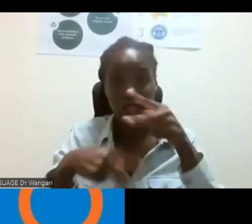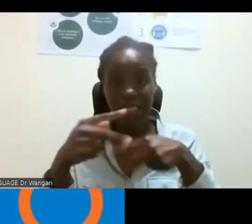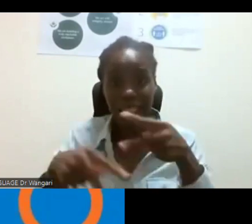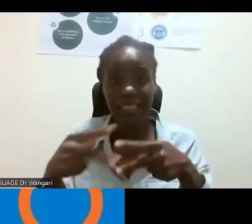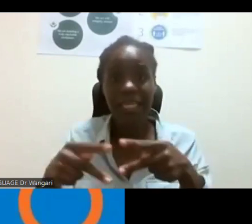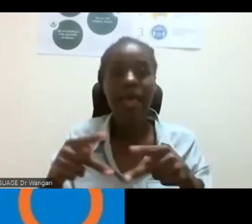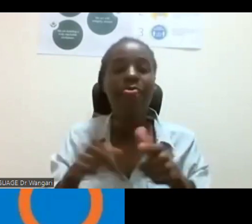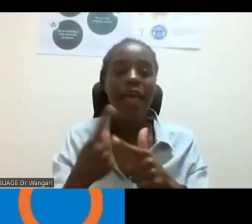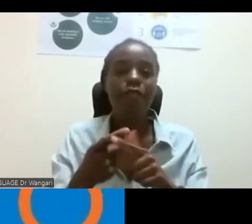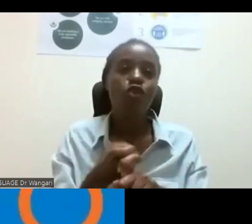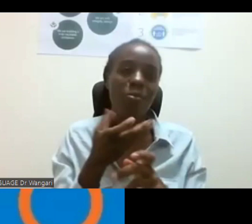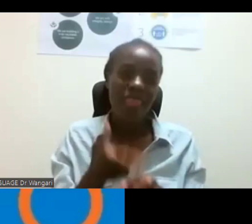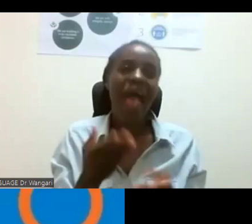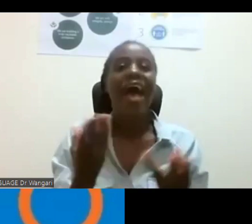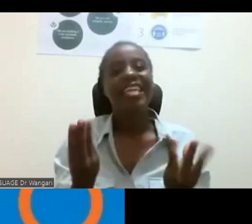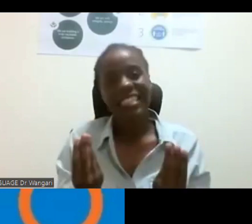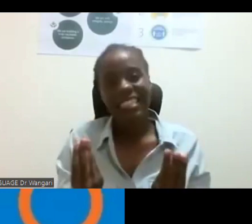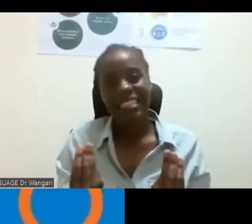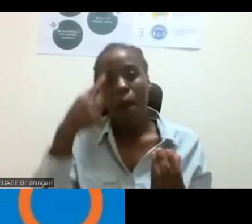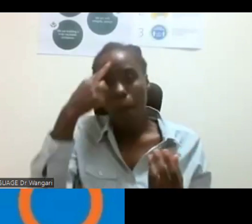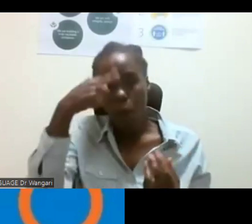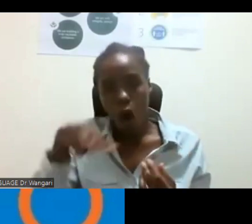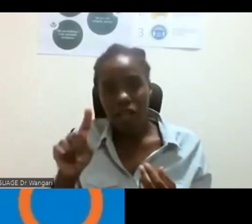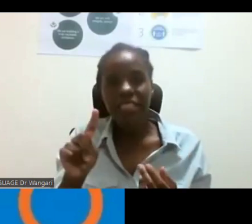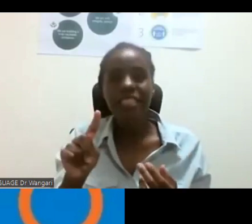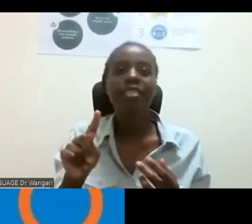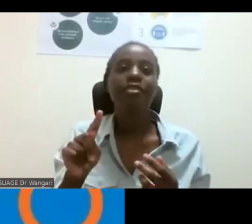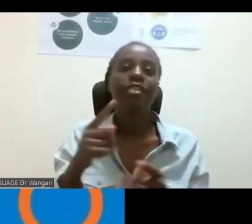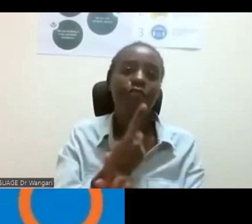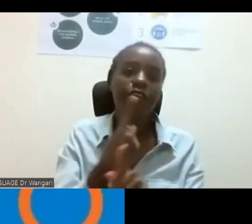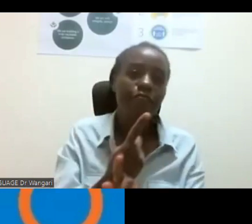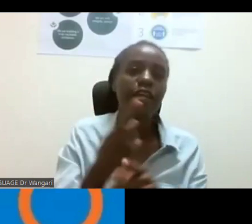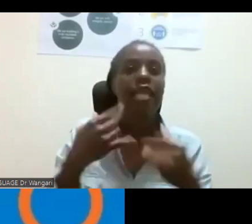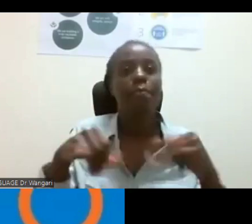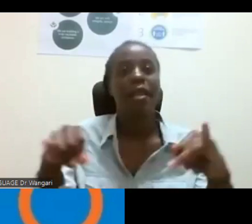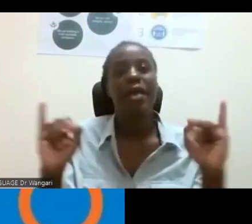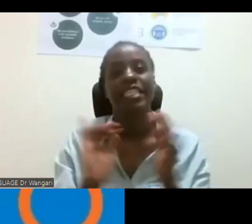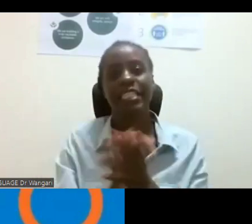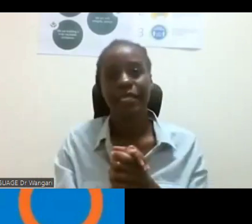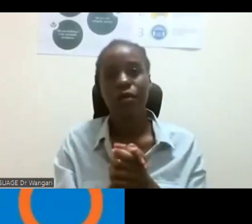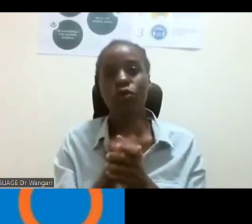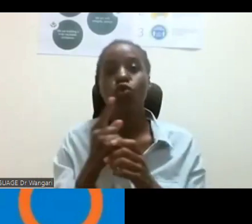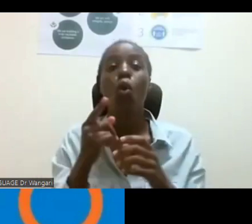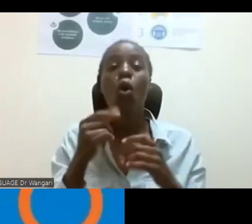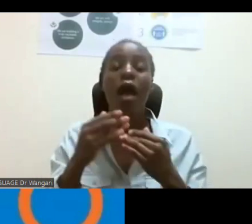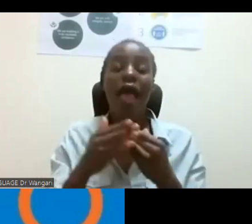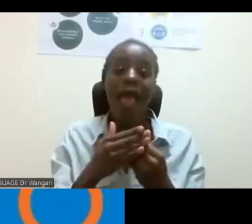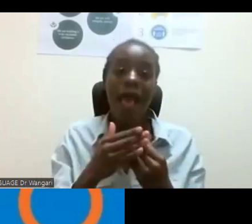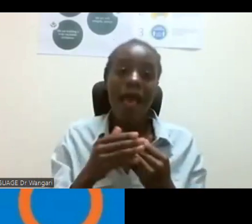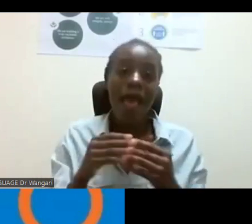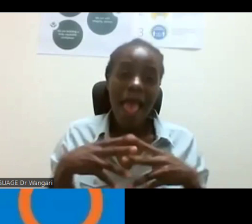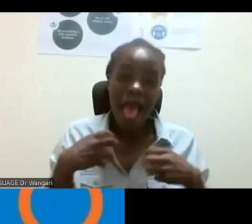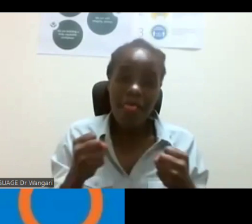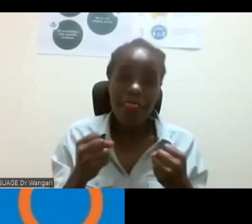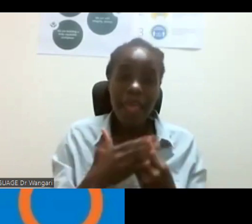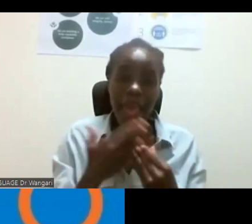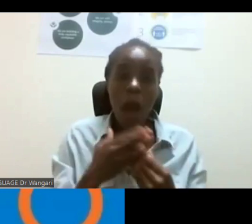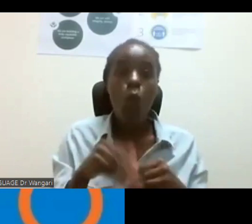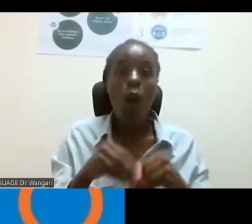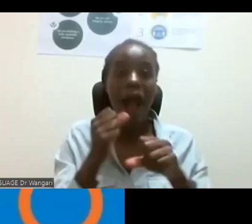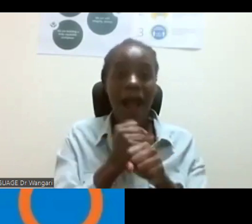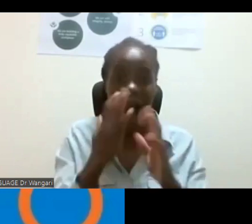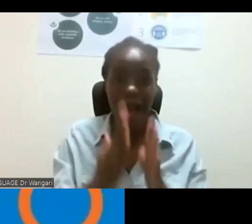country, discusses the beliefs, and it teaches these skills, and it supports the health workers and gives role-playing exercises on how to do this. So